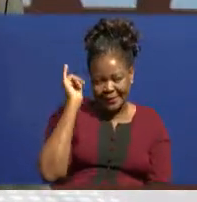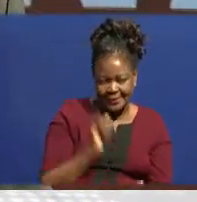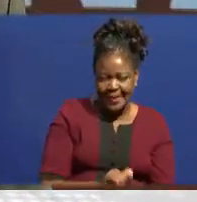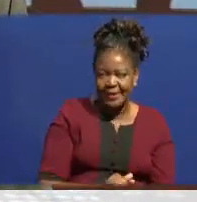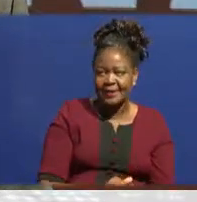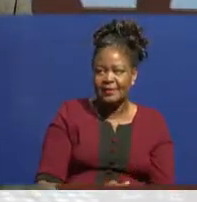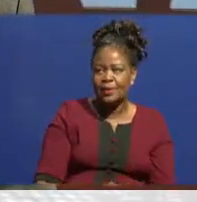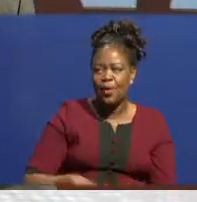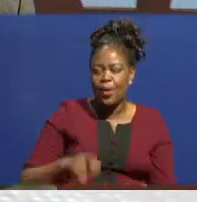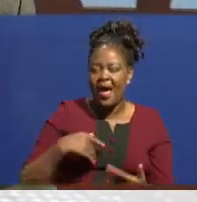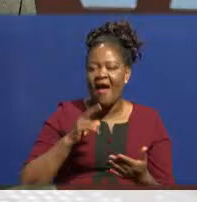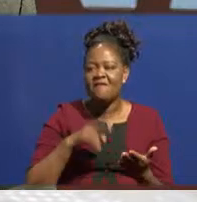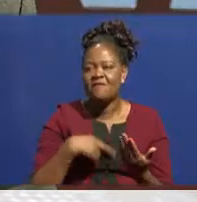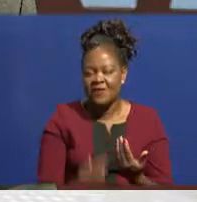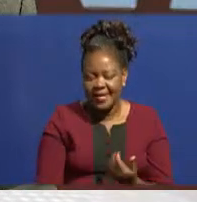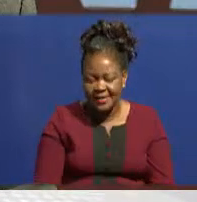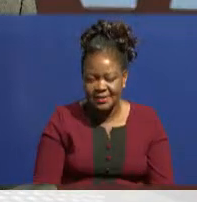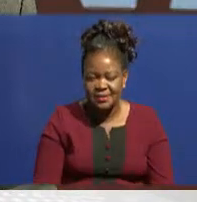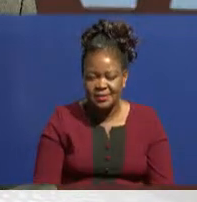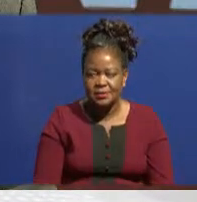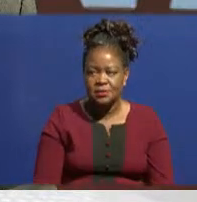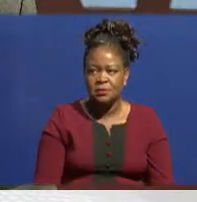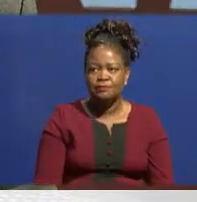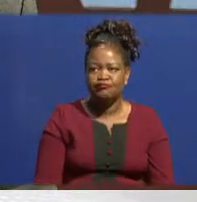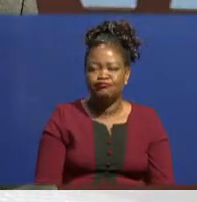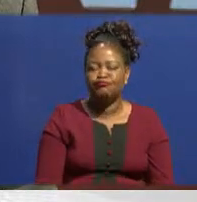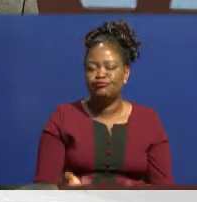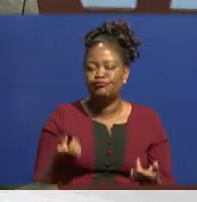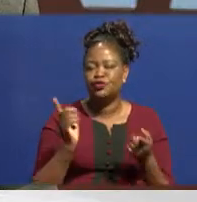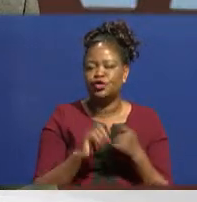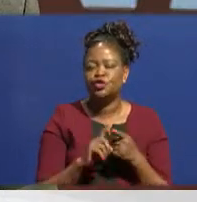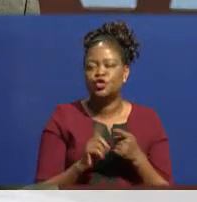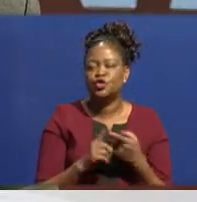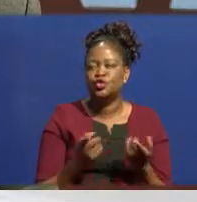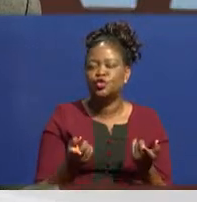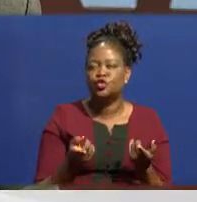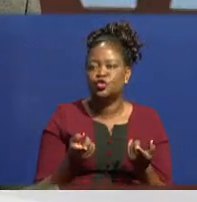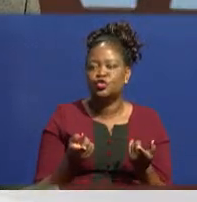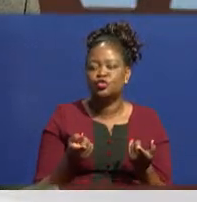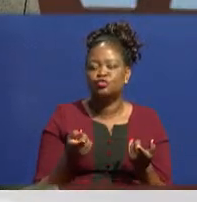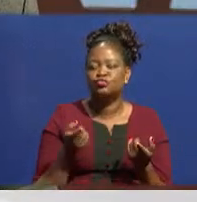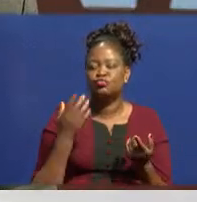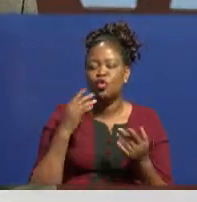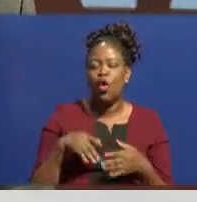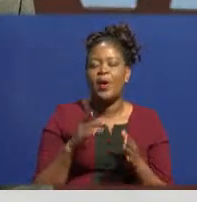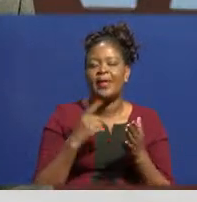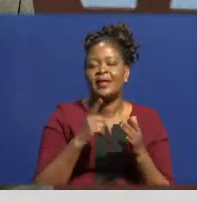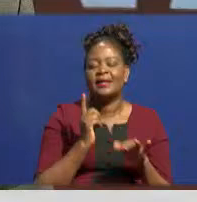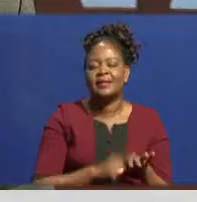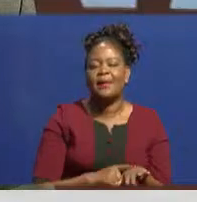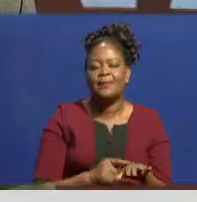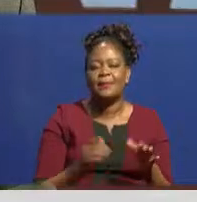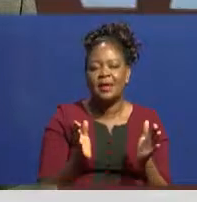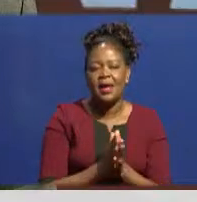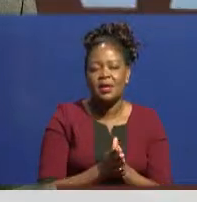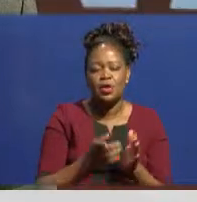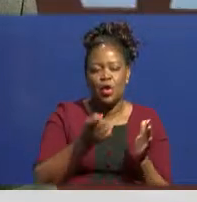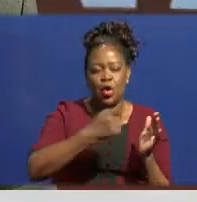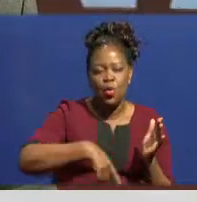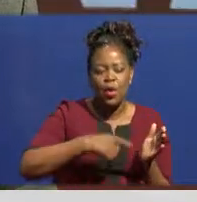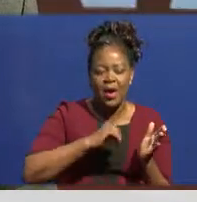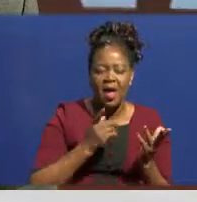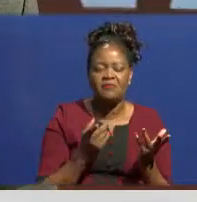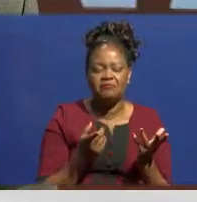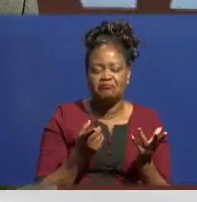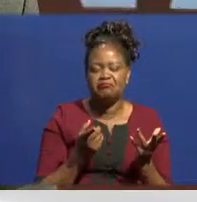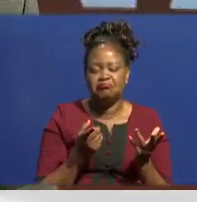that we have failed to pick our part in the right time. We have put